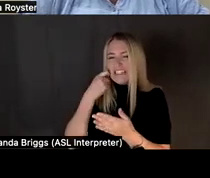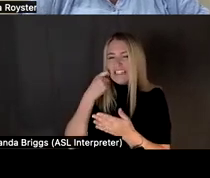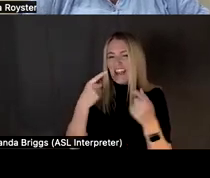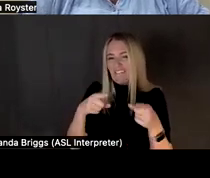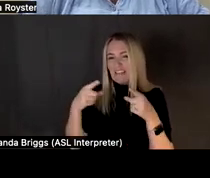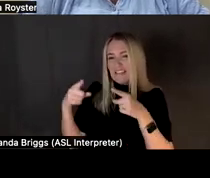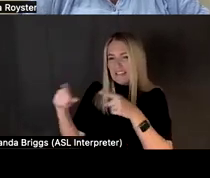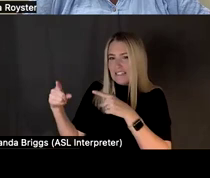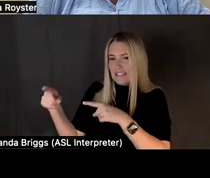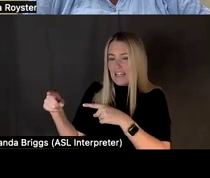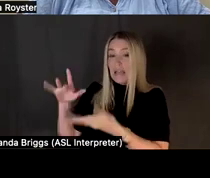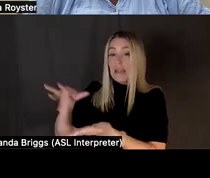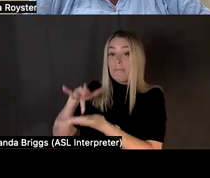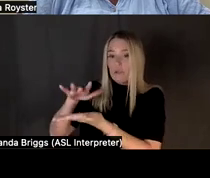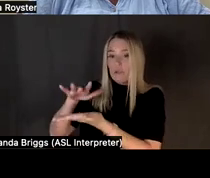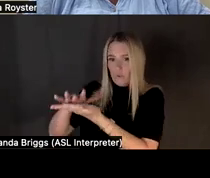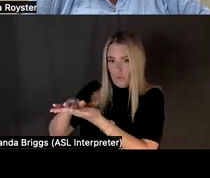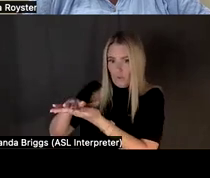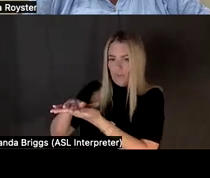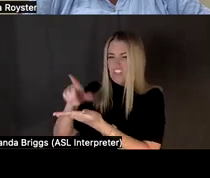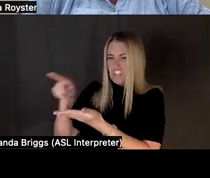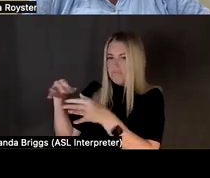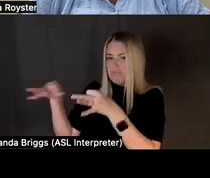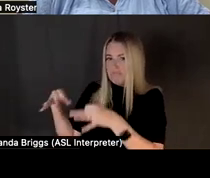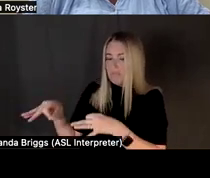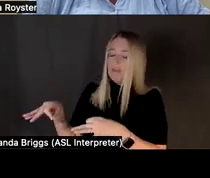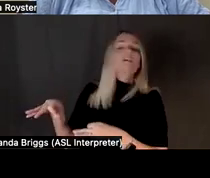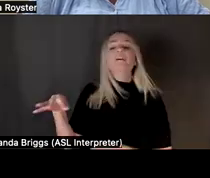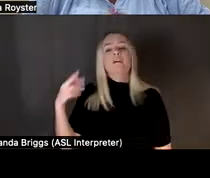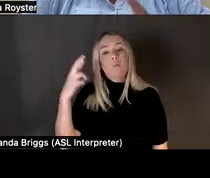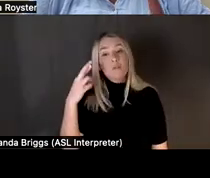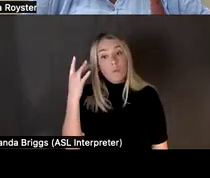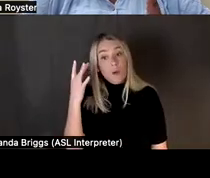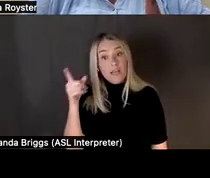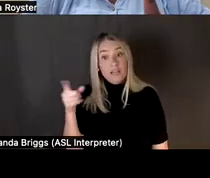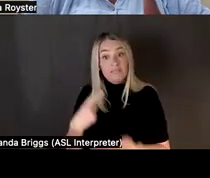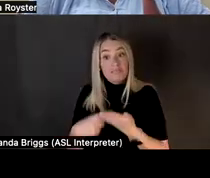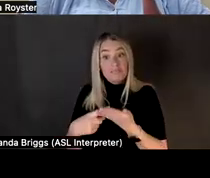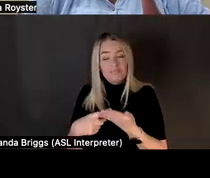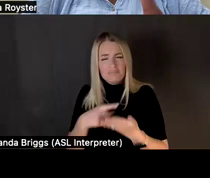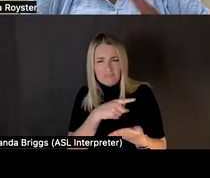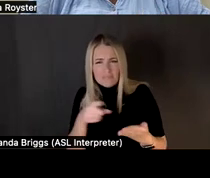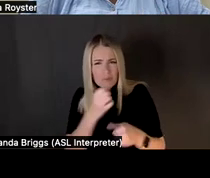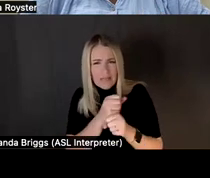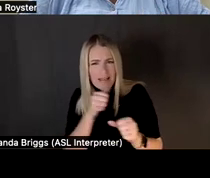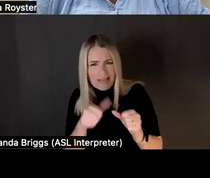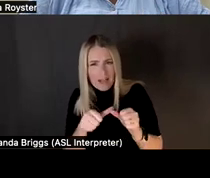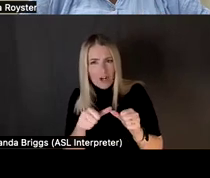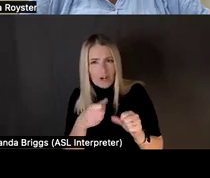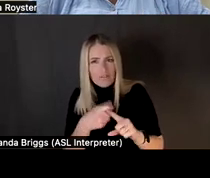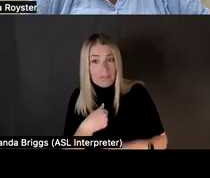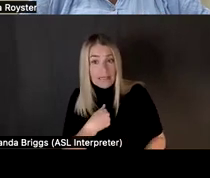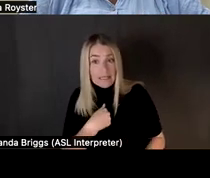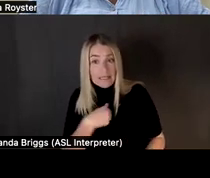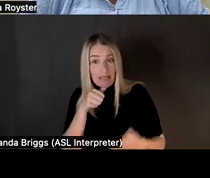have occurred at the middle school. And the reason he's going to bring it up is everyone should have received a letter from me